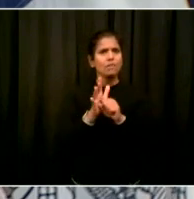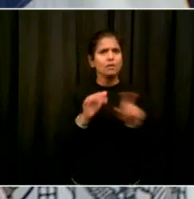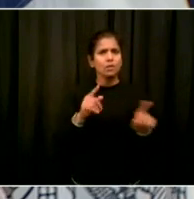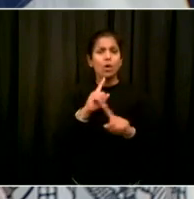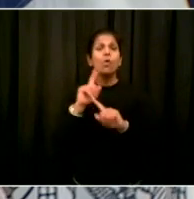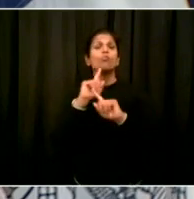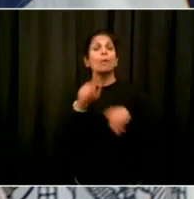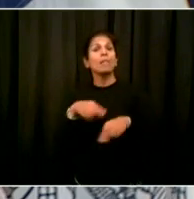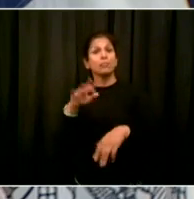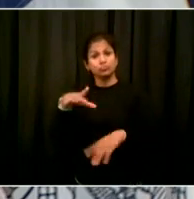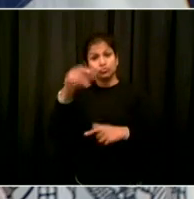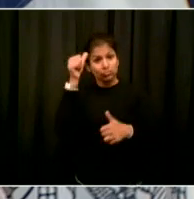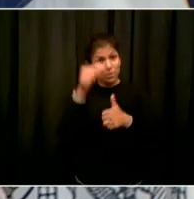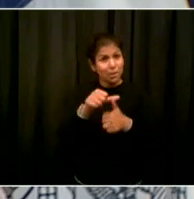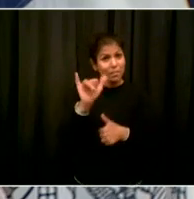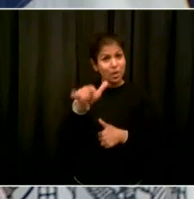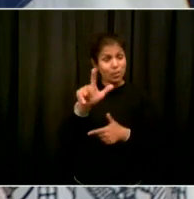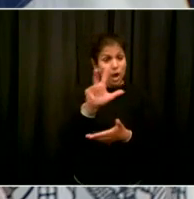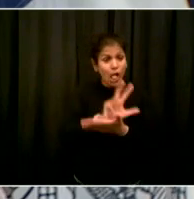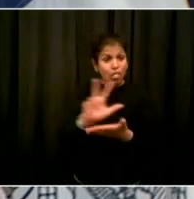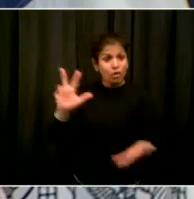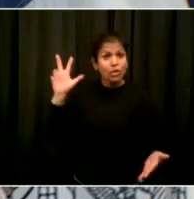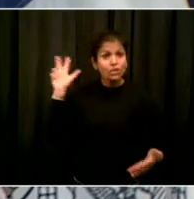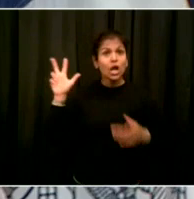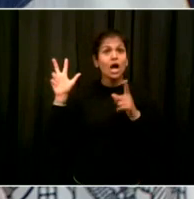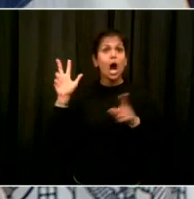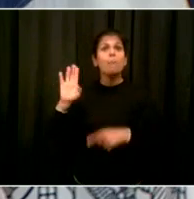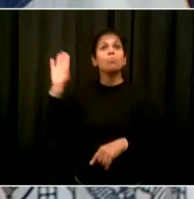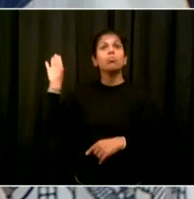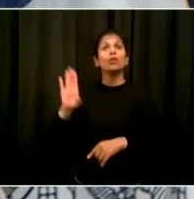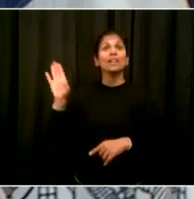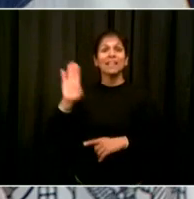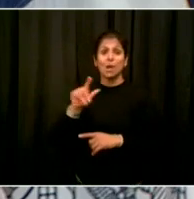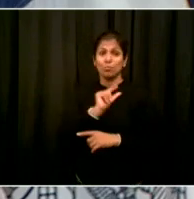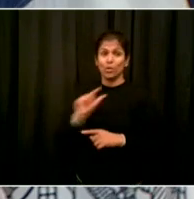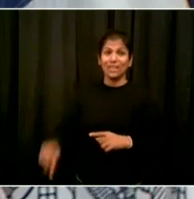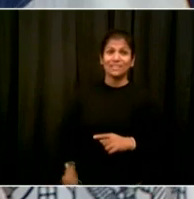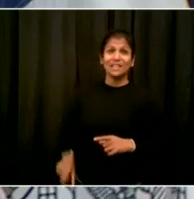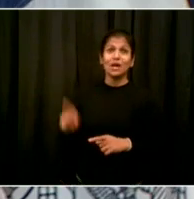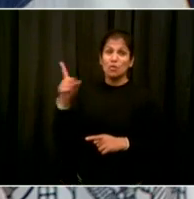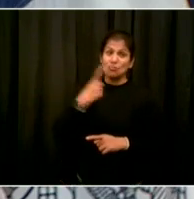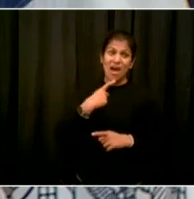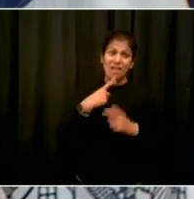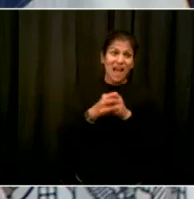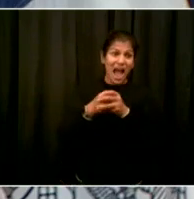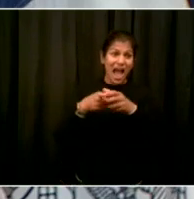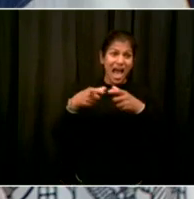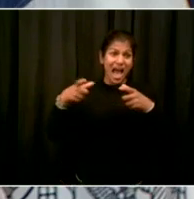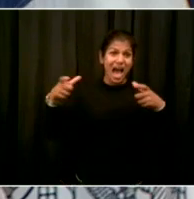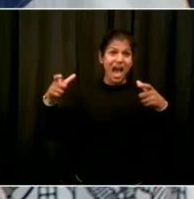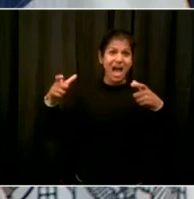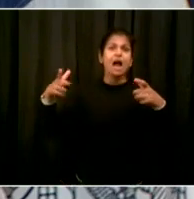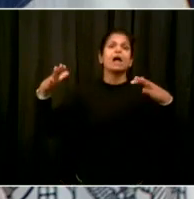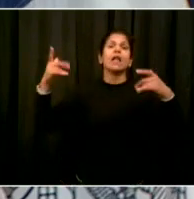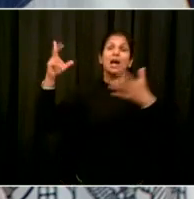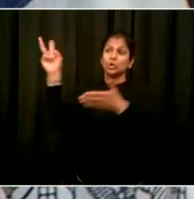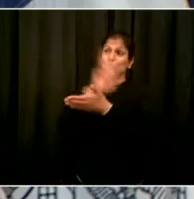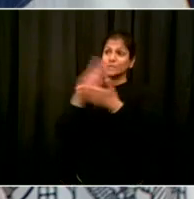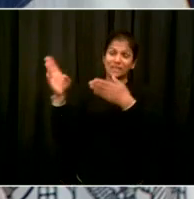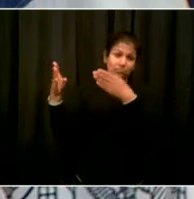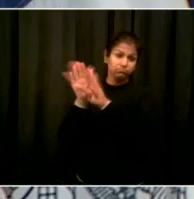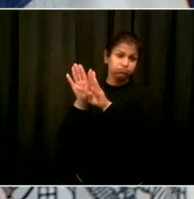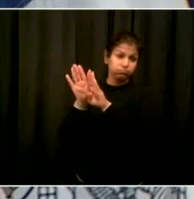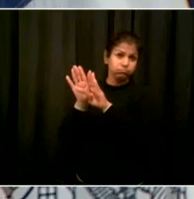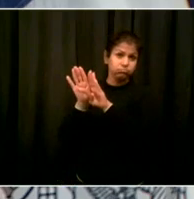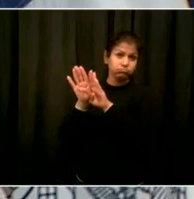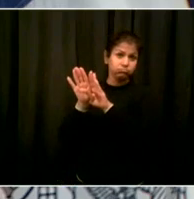were absolutely necessary, or else things would have gotten out of hand. We need to stop a second wave from hitting New York City. If we had not moved quickly, there well could